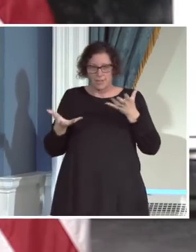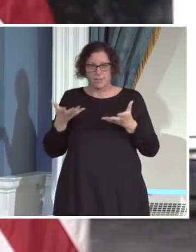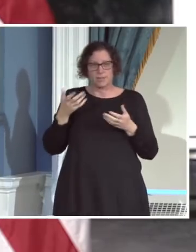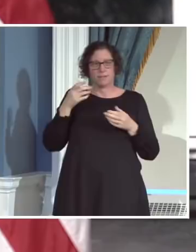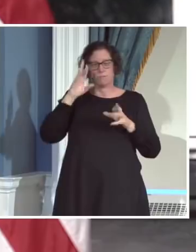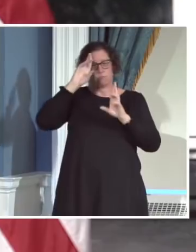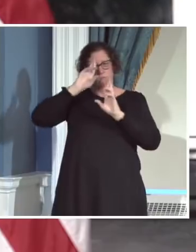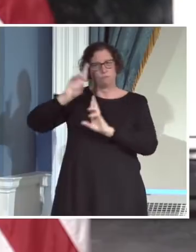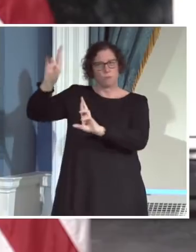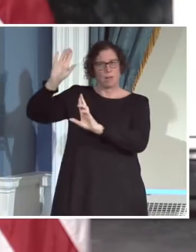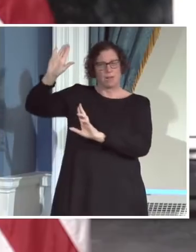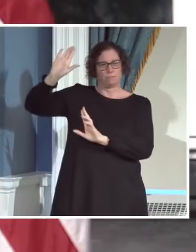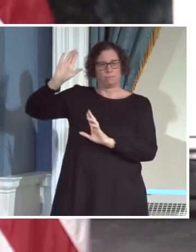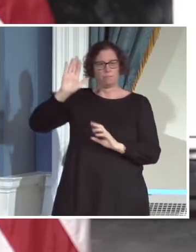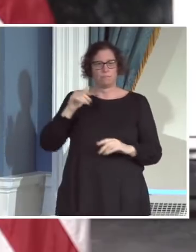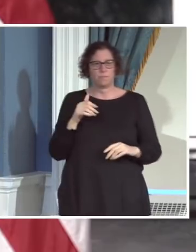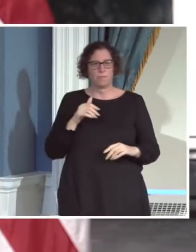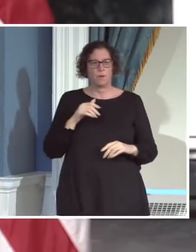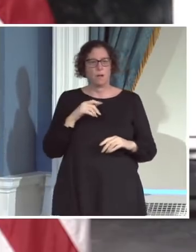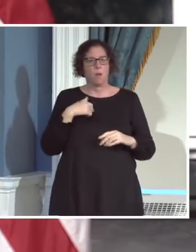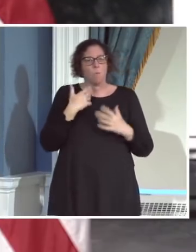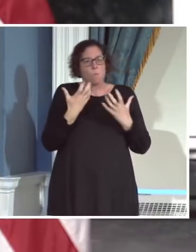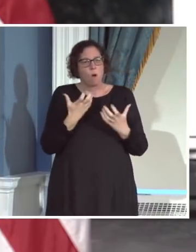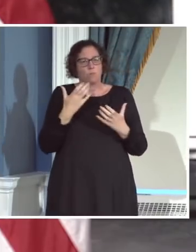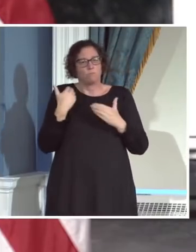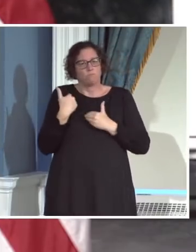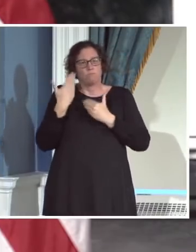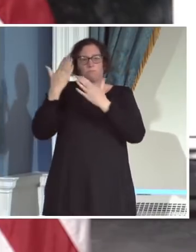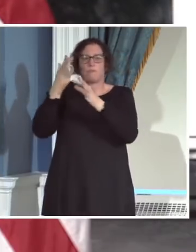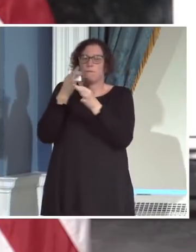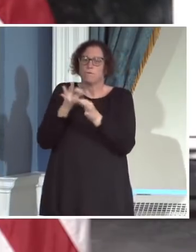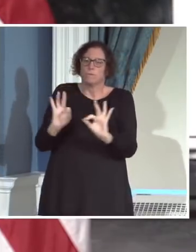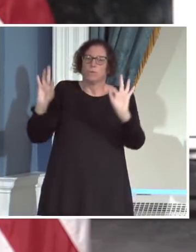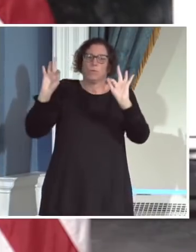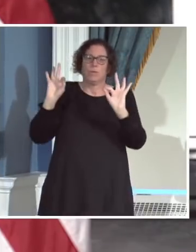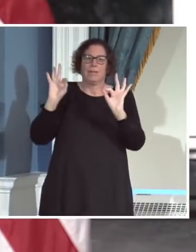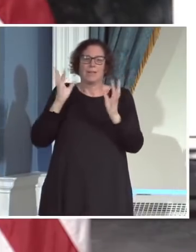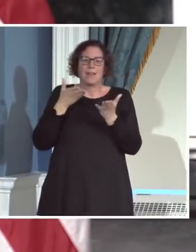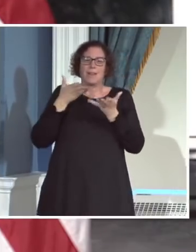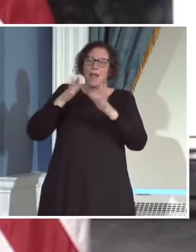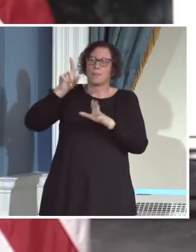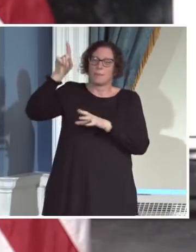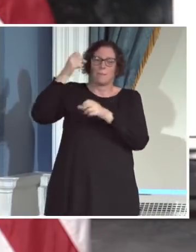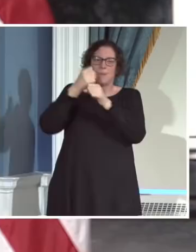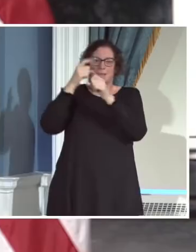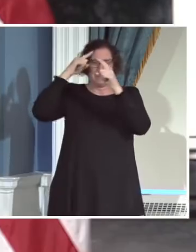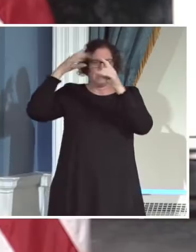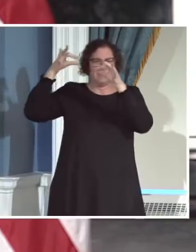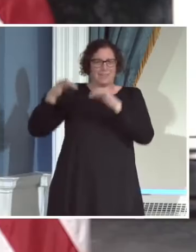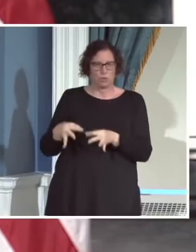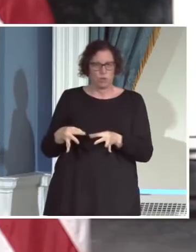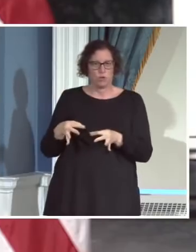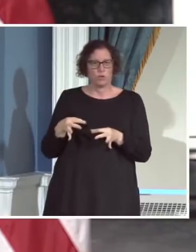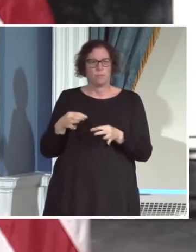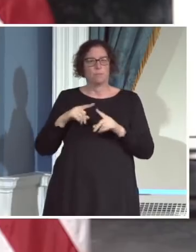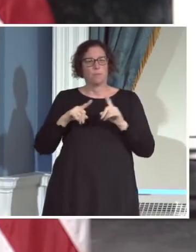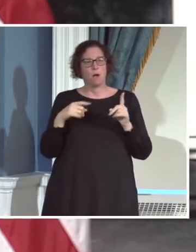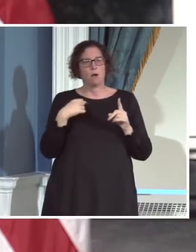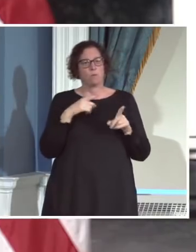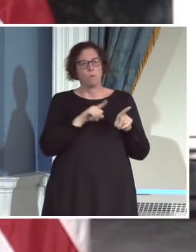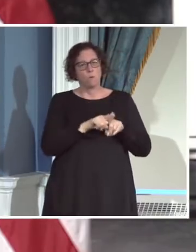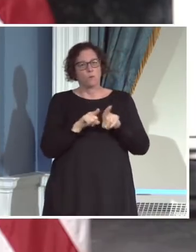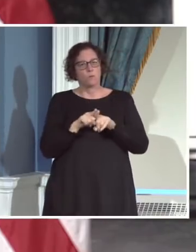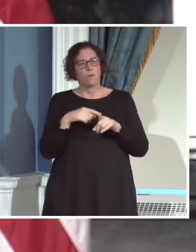tough choices, but I also believe in those checks and balances, as I always have. And we can do both at once. I don't think